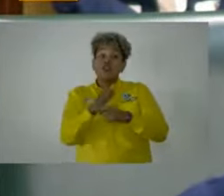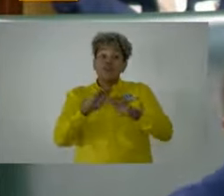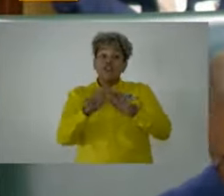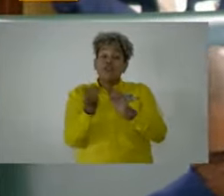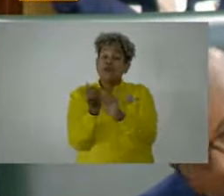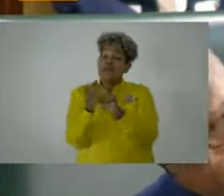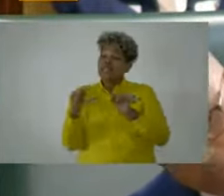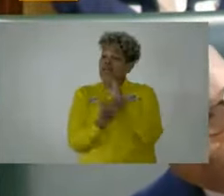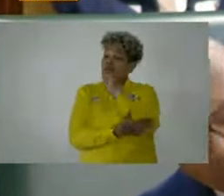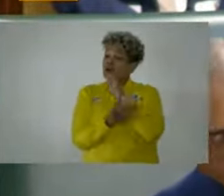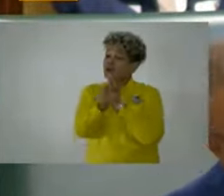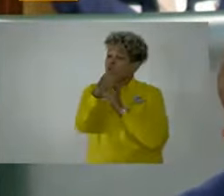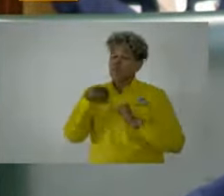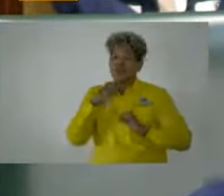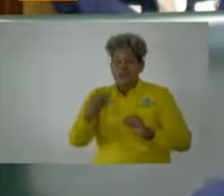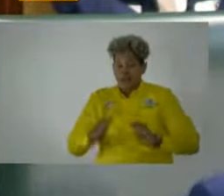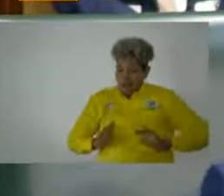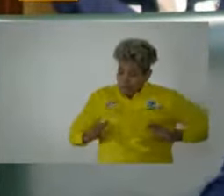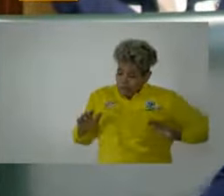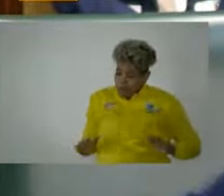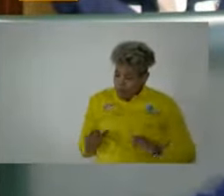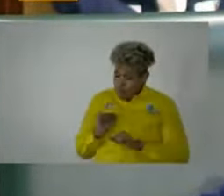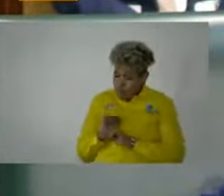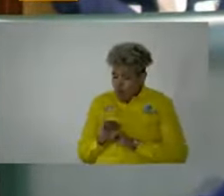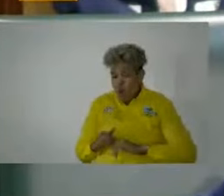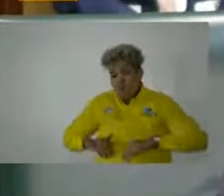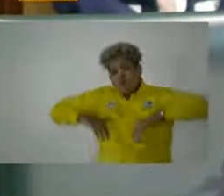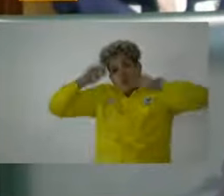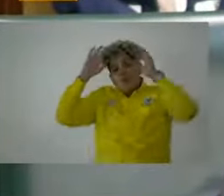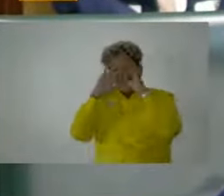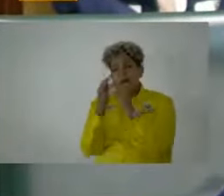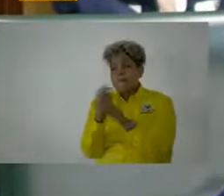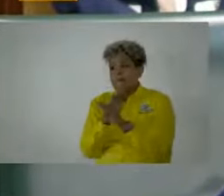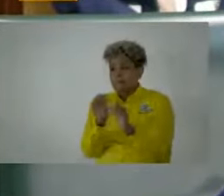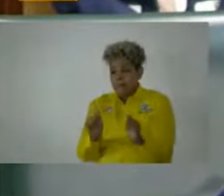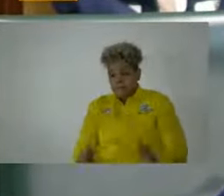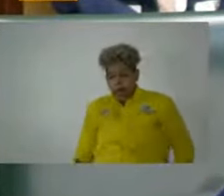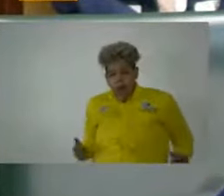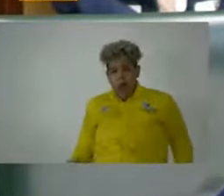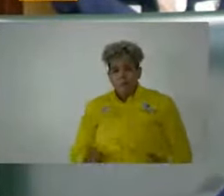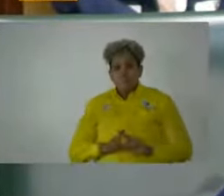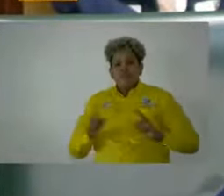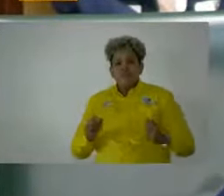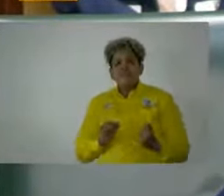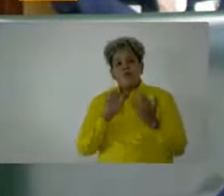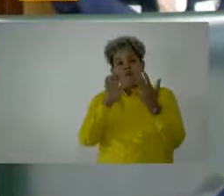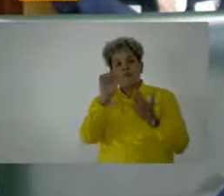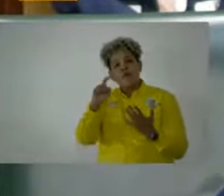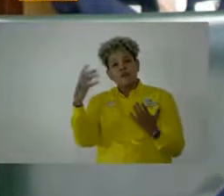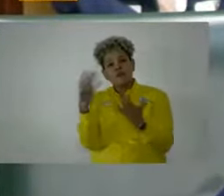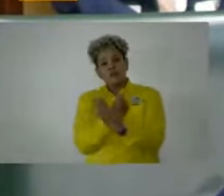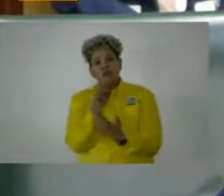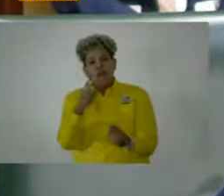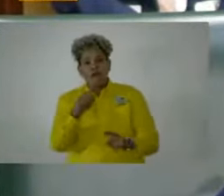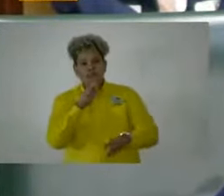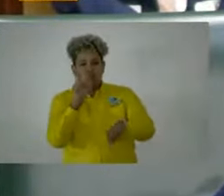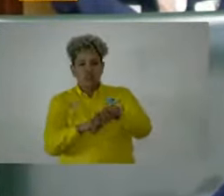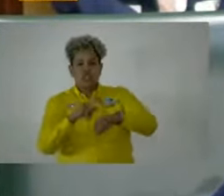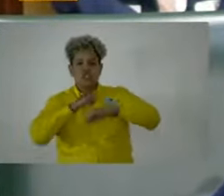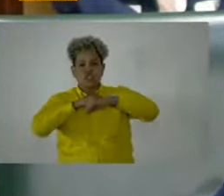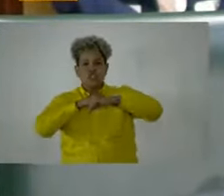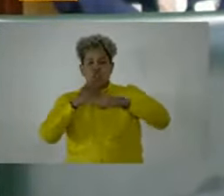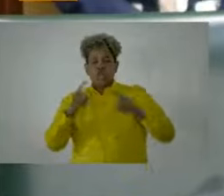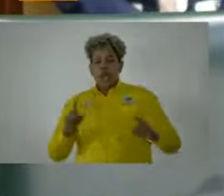a safe country in which to live, work, raise families, and do business, a different approach must be taken to national